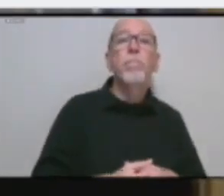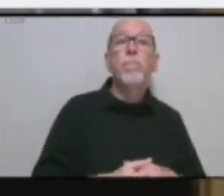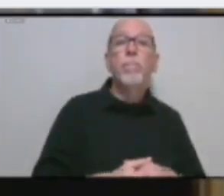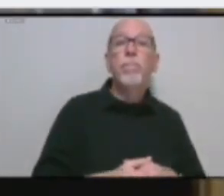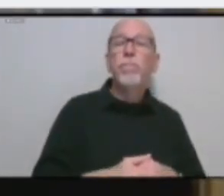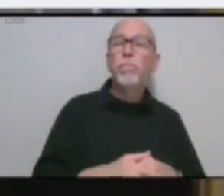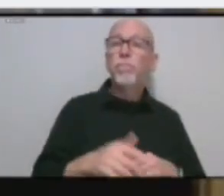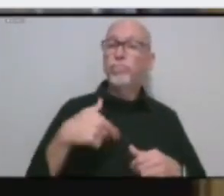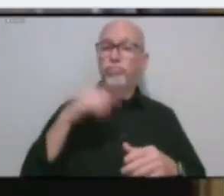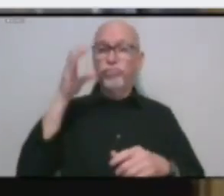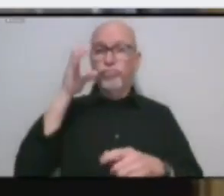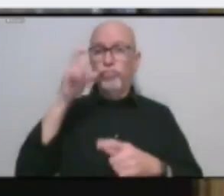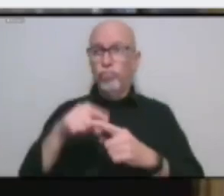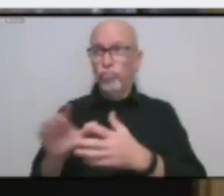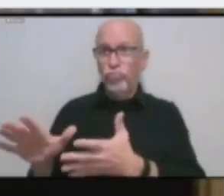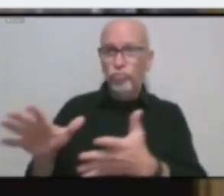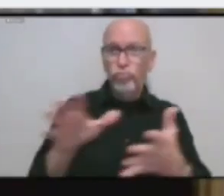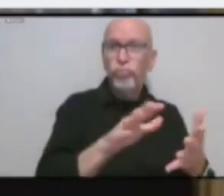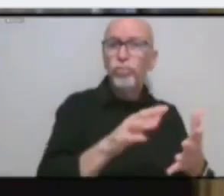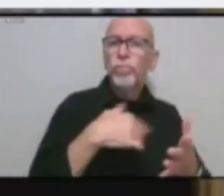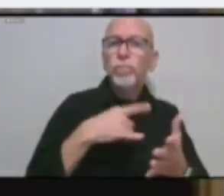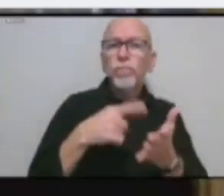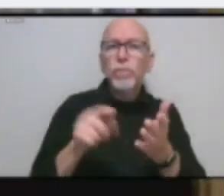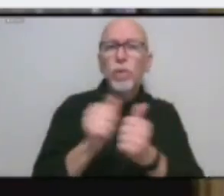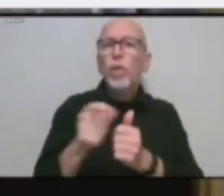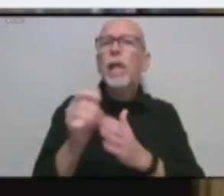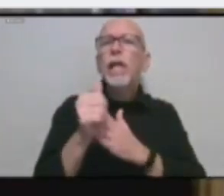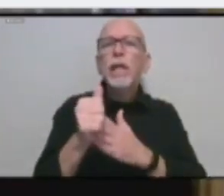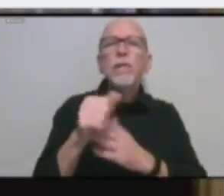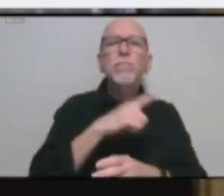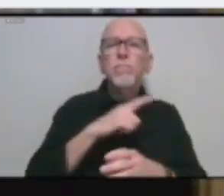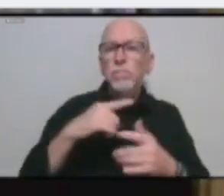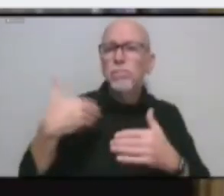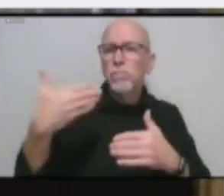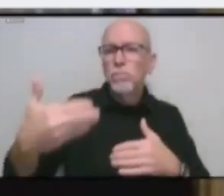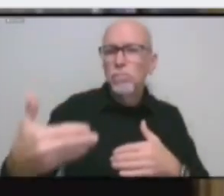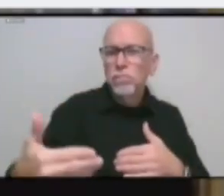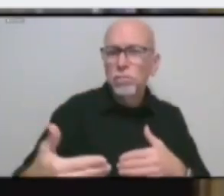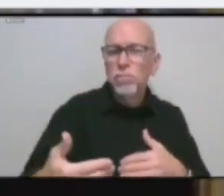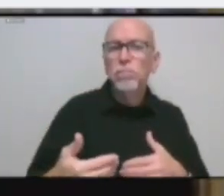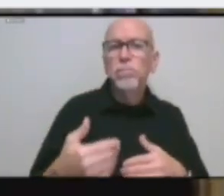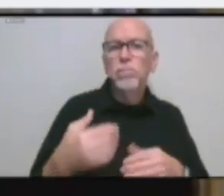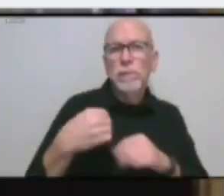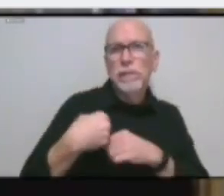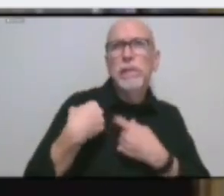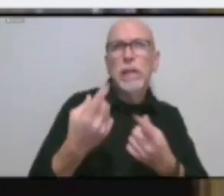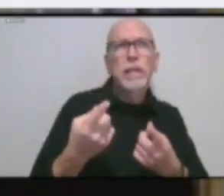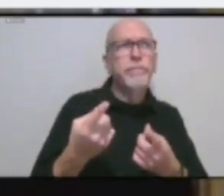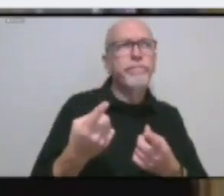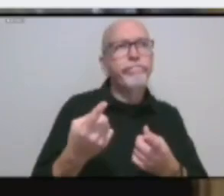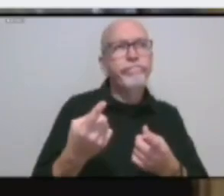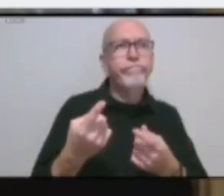And I checked in with leadership on a regular basis over the last,